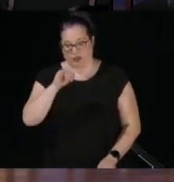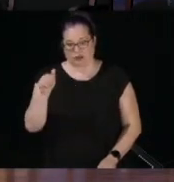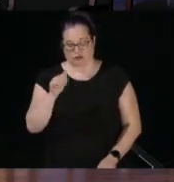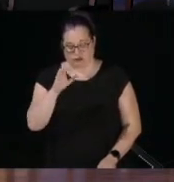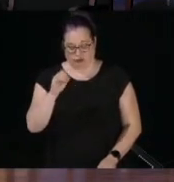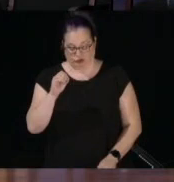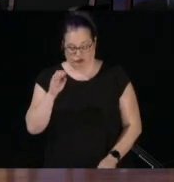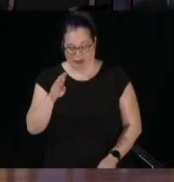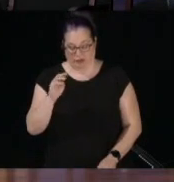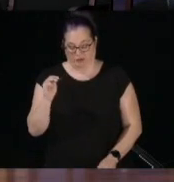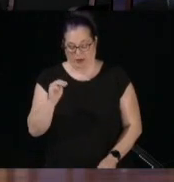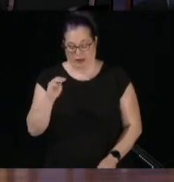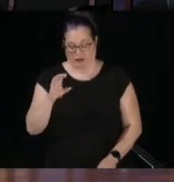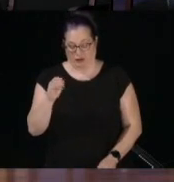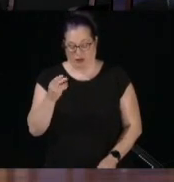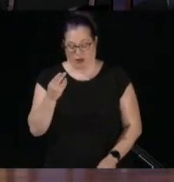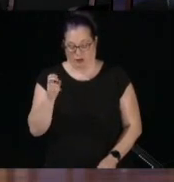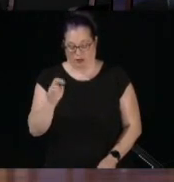Jacob Michael Cohen.